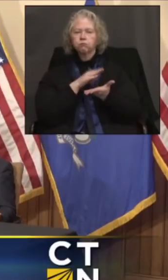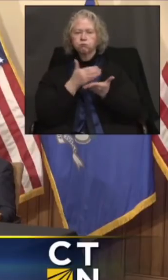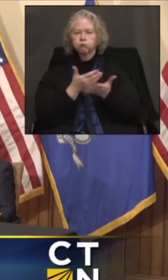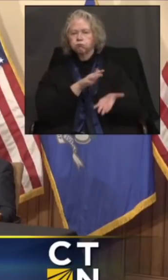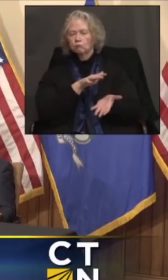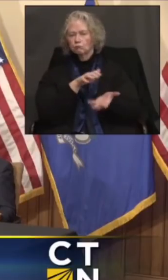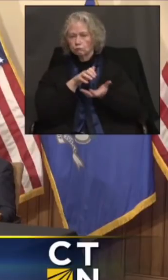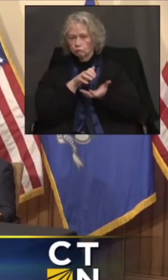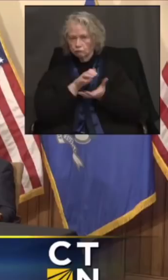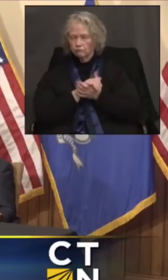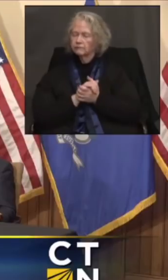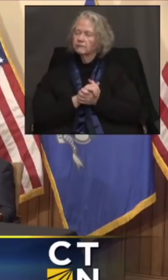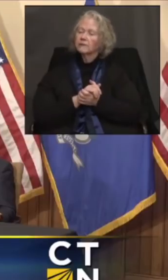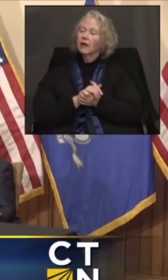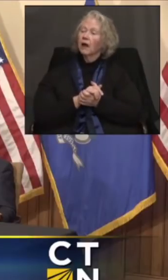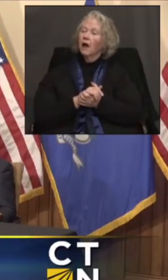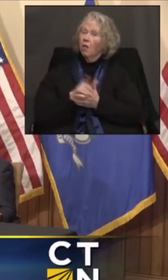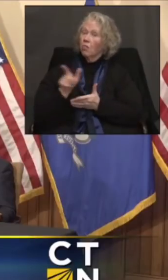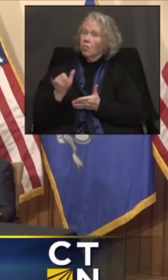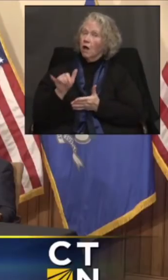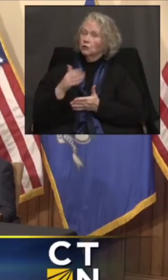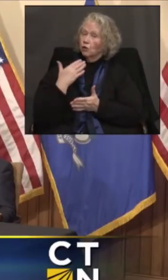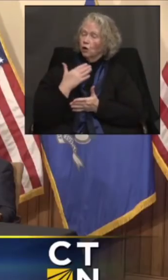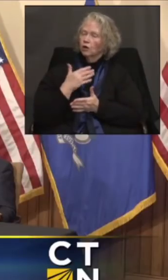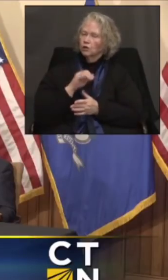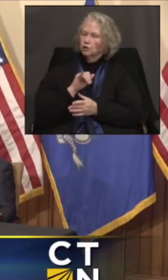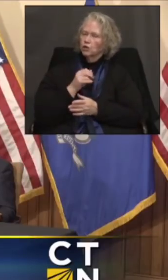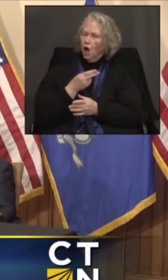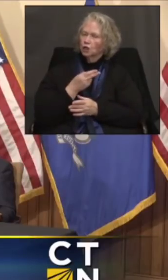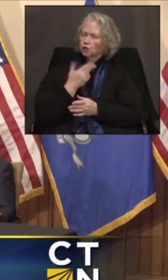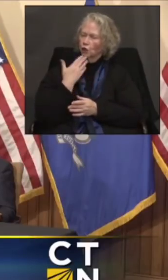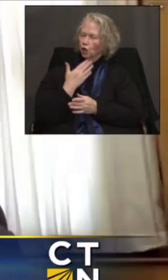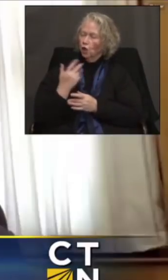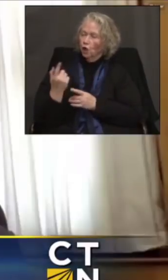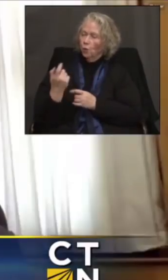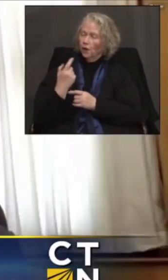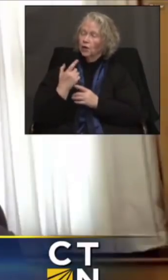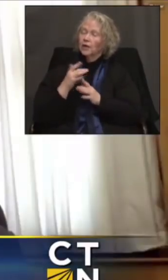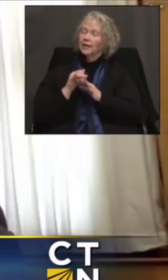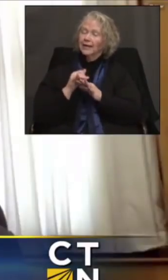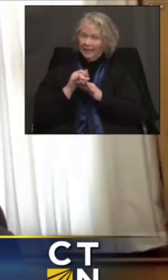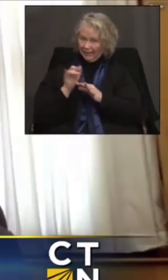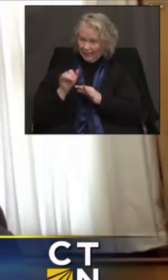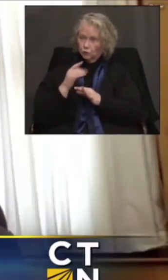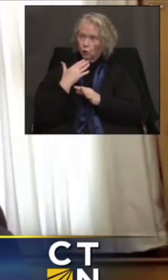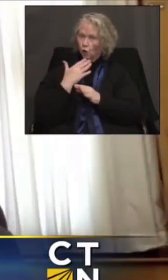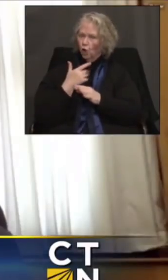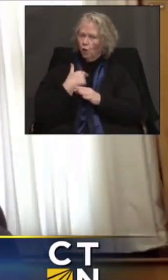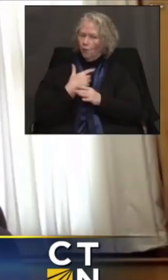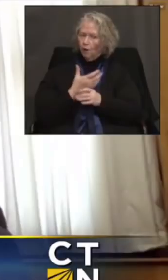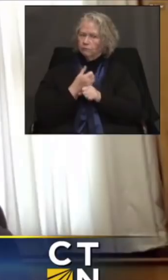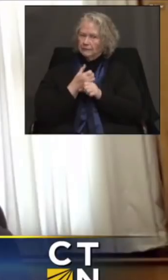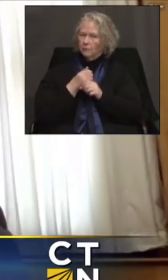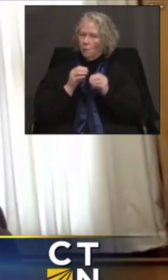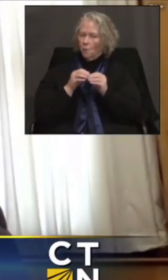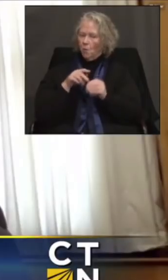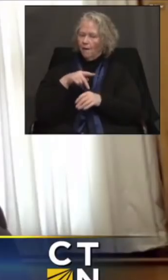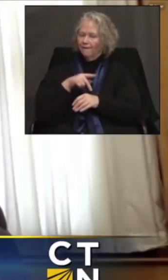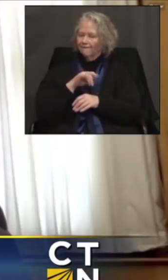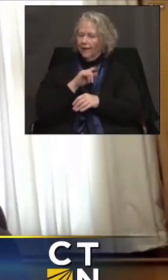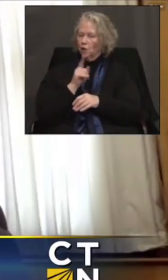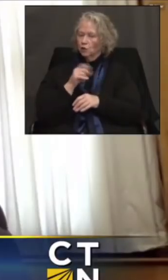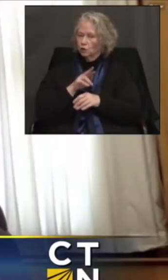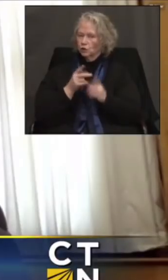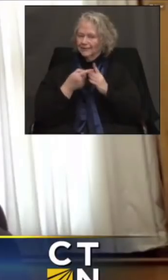Want that, Josh? It's a great question, Matt. Yes, so the good news is we are getting a lot more Pfizer starting next week, and we